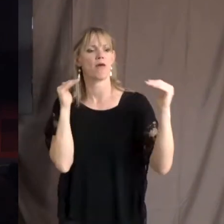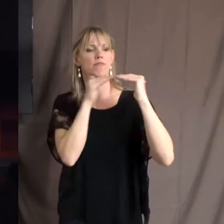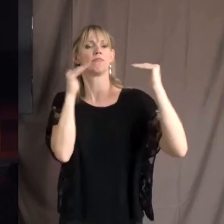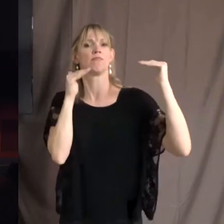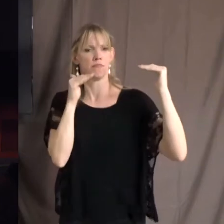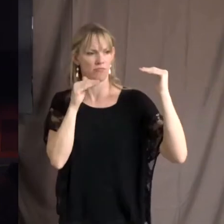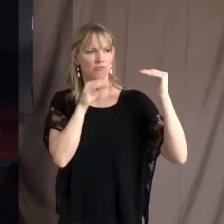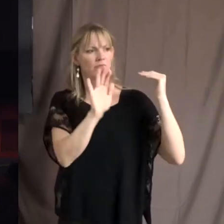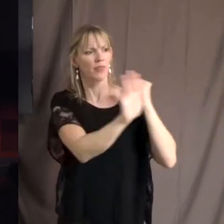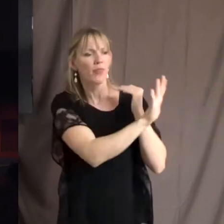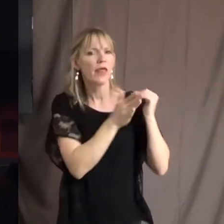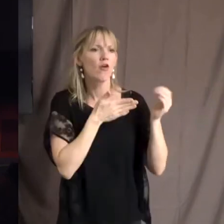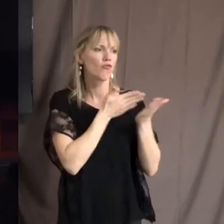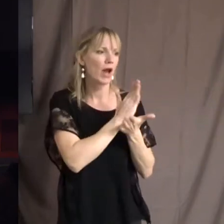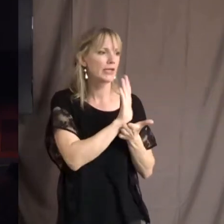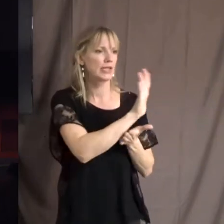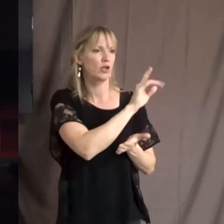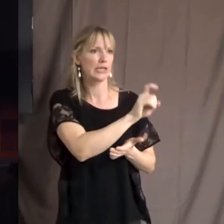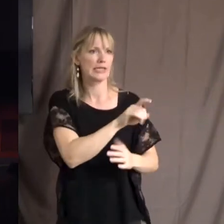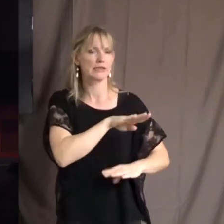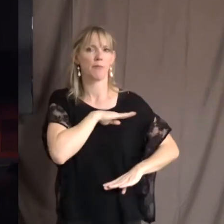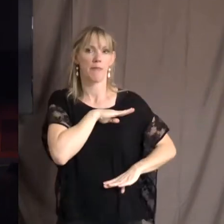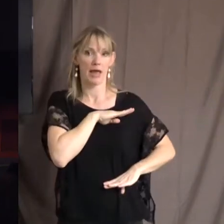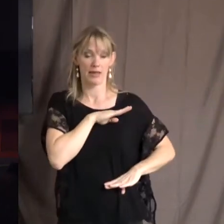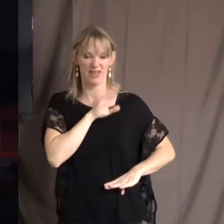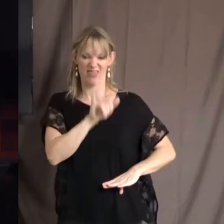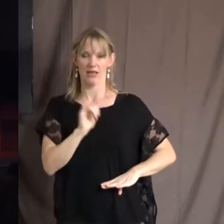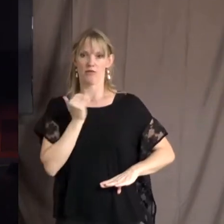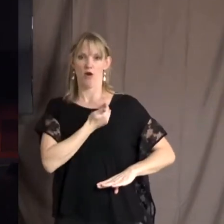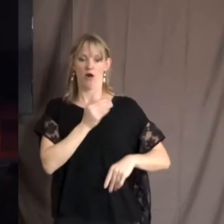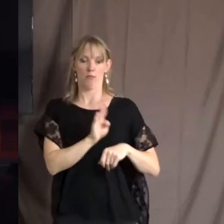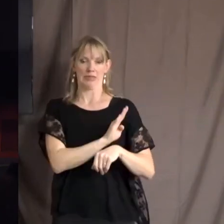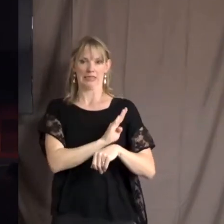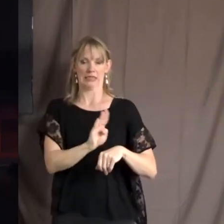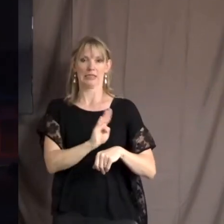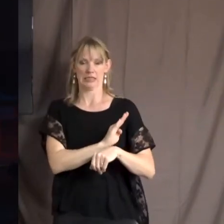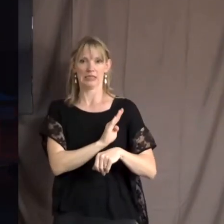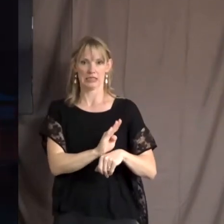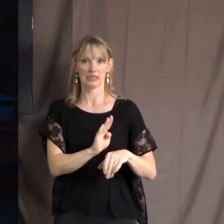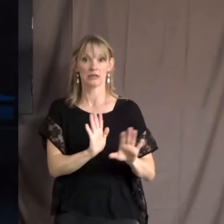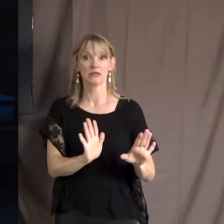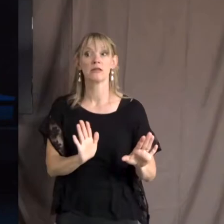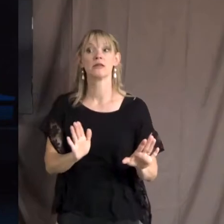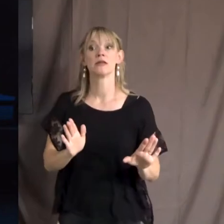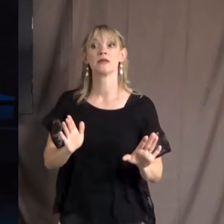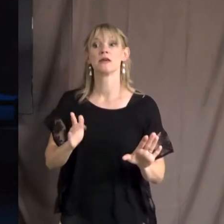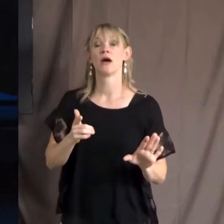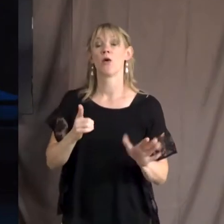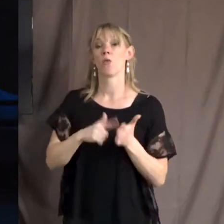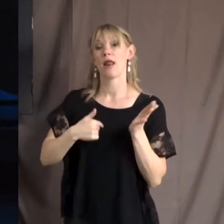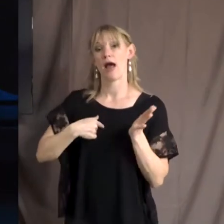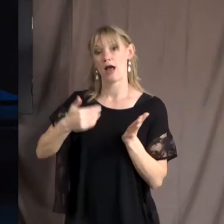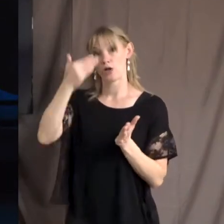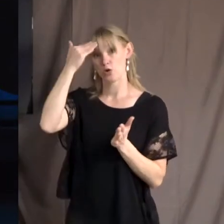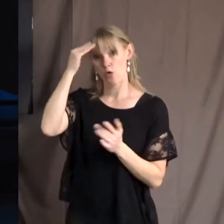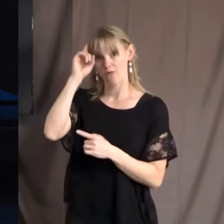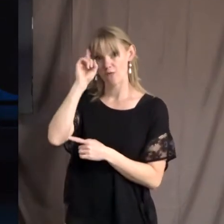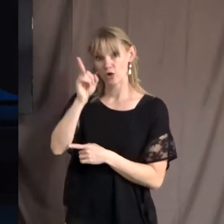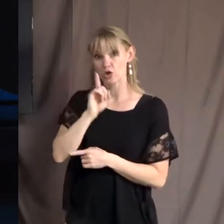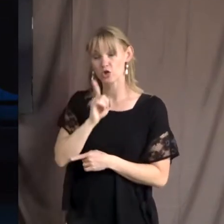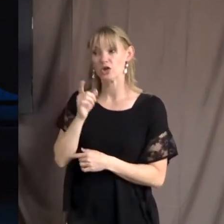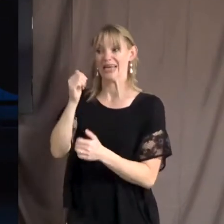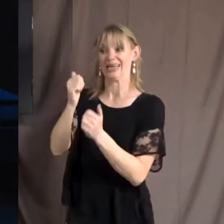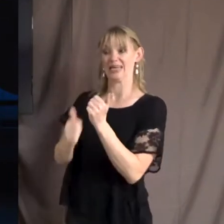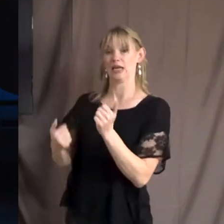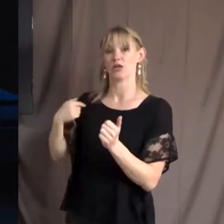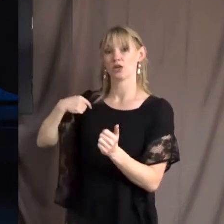their rights and their needs met, that's our business. But one thing I know for sure is that as each one of